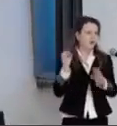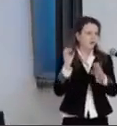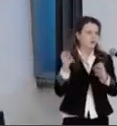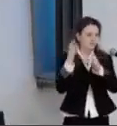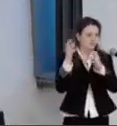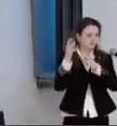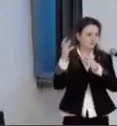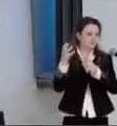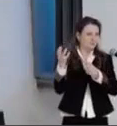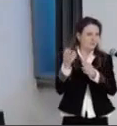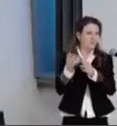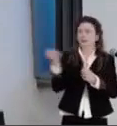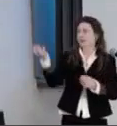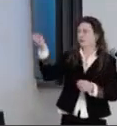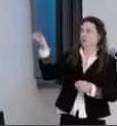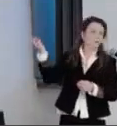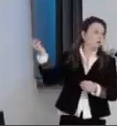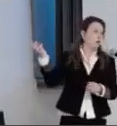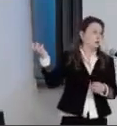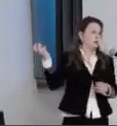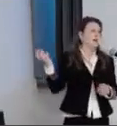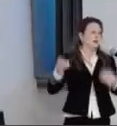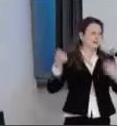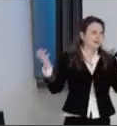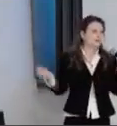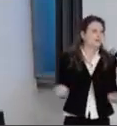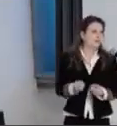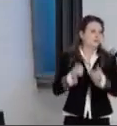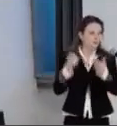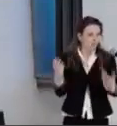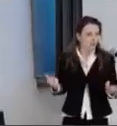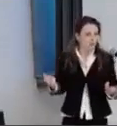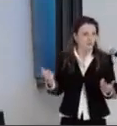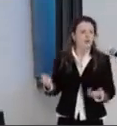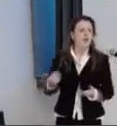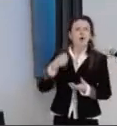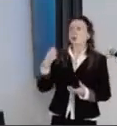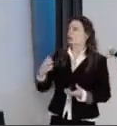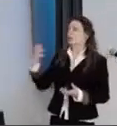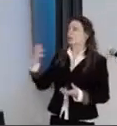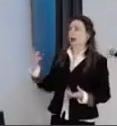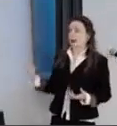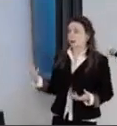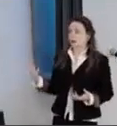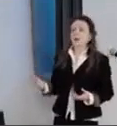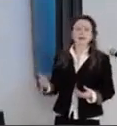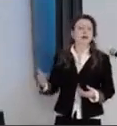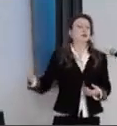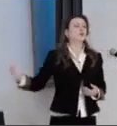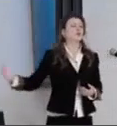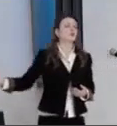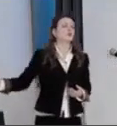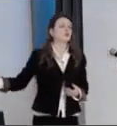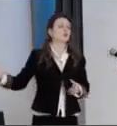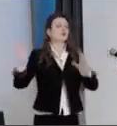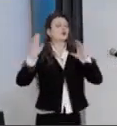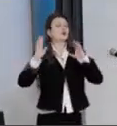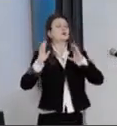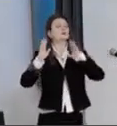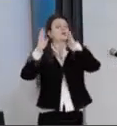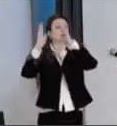that they are objects resembling like bird claws, and I can tell you that these are real ones which have been lacquered. And now